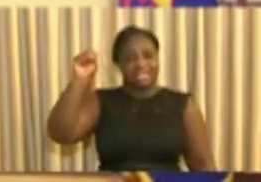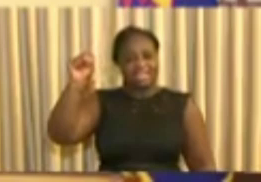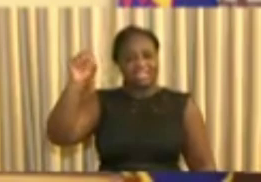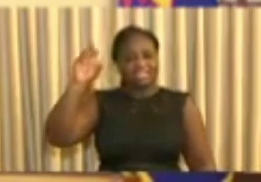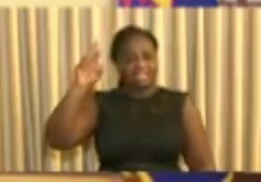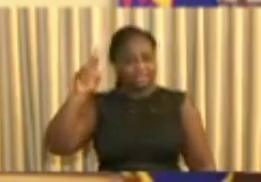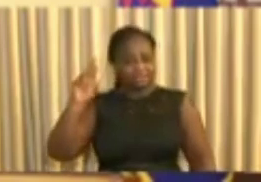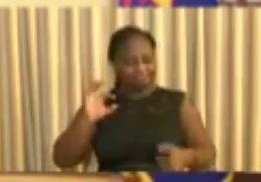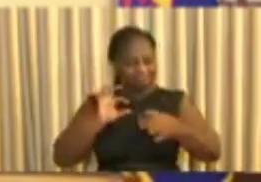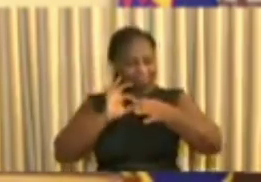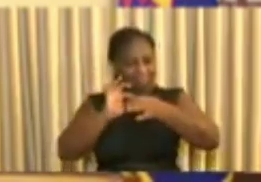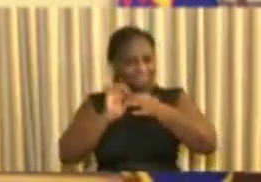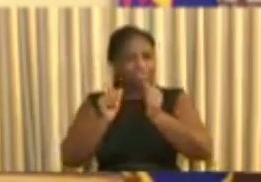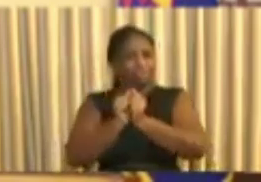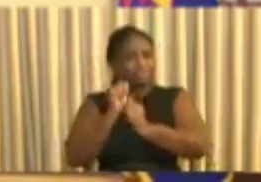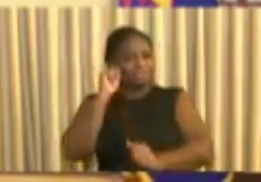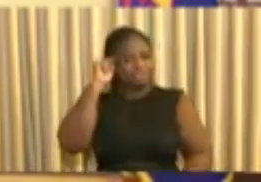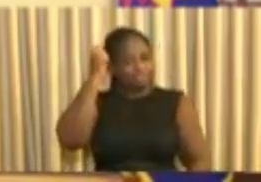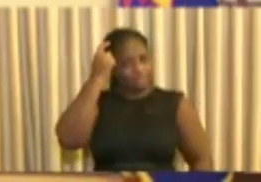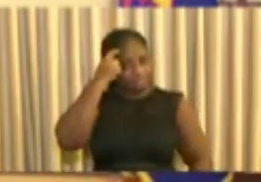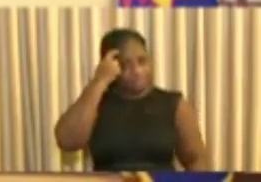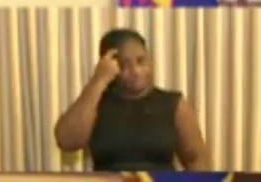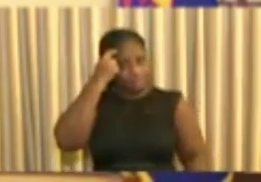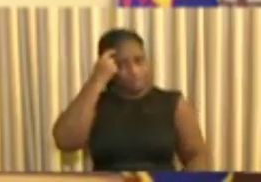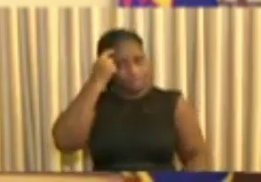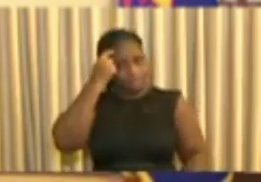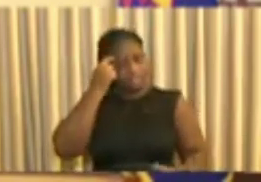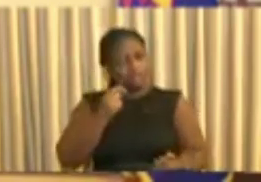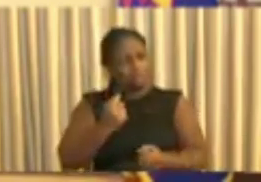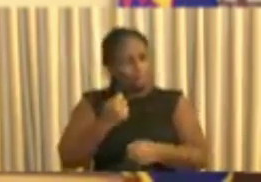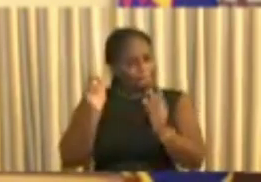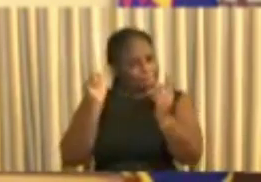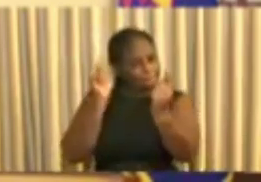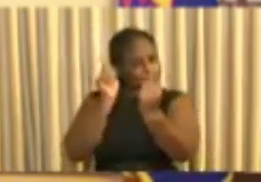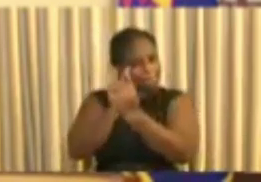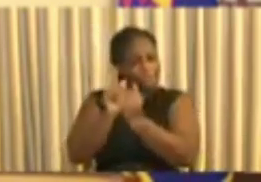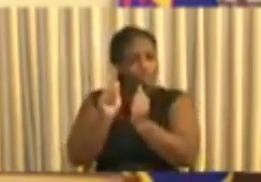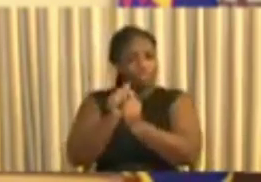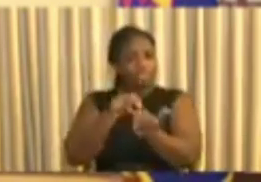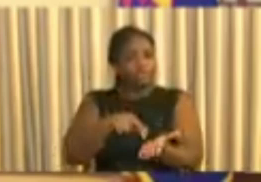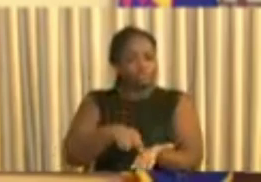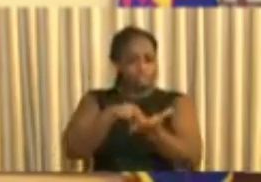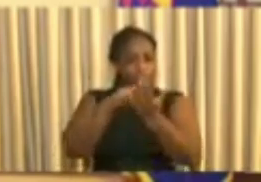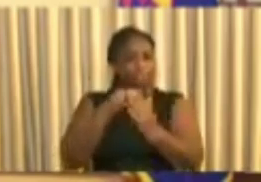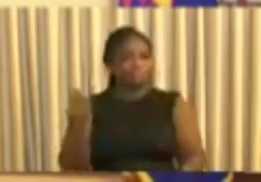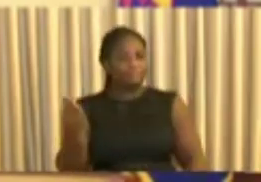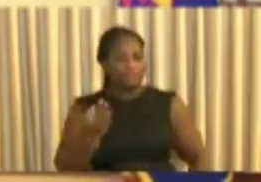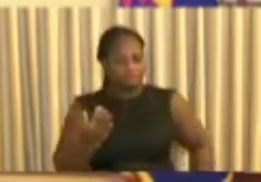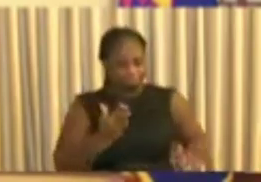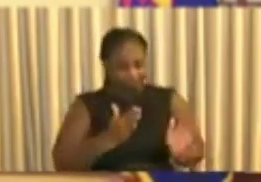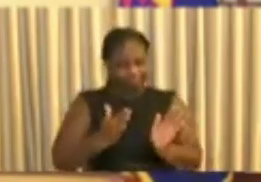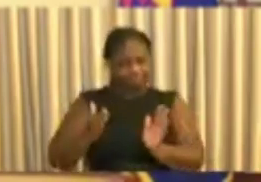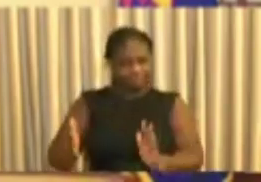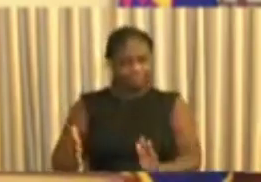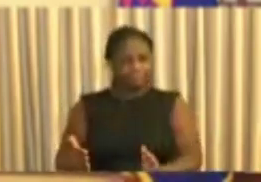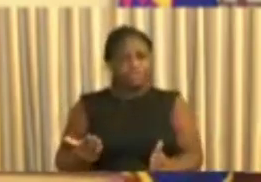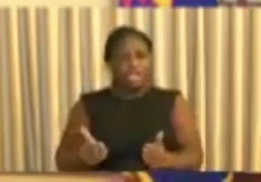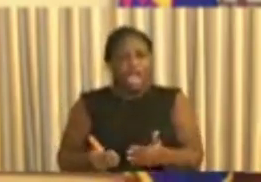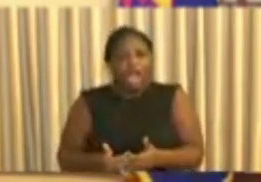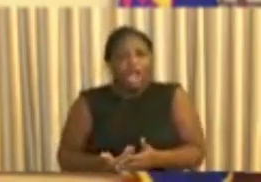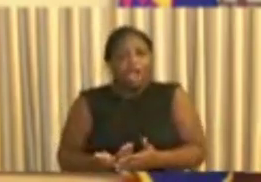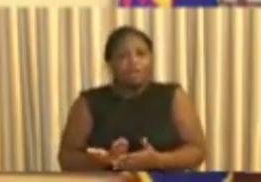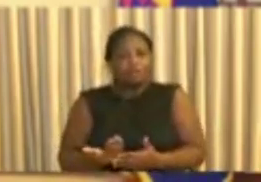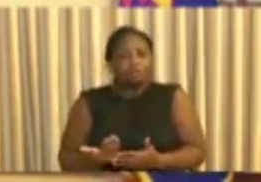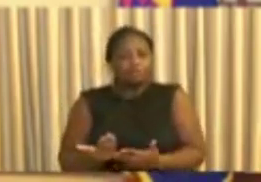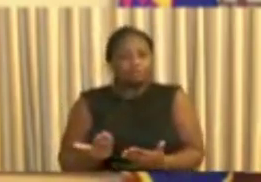government in the struggle. I met with their representatives on Friday and arrange with them a mechanism for